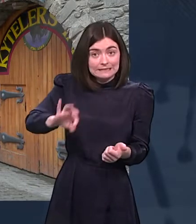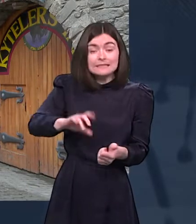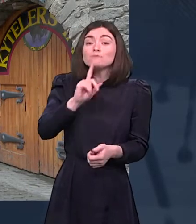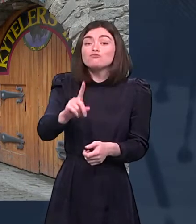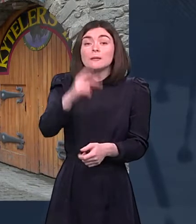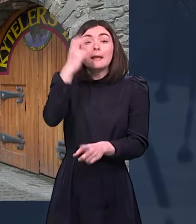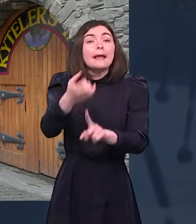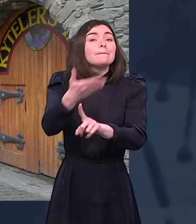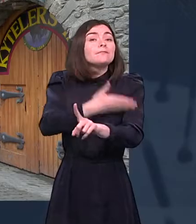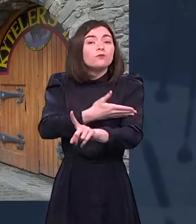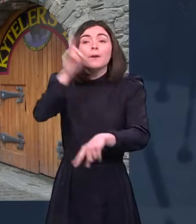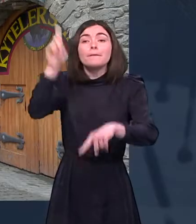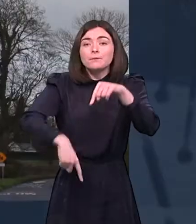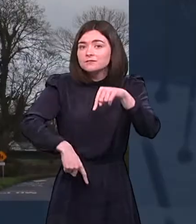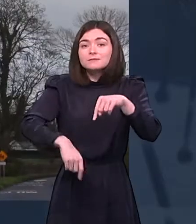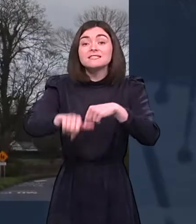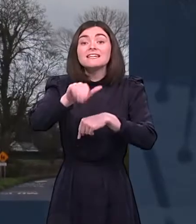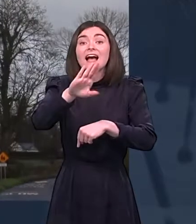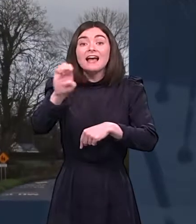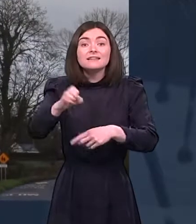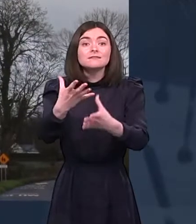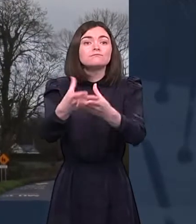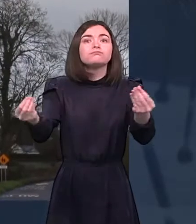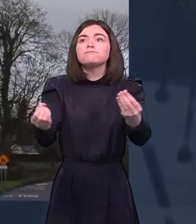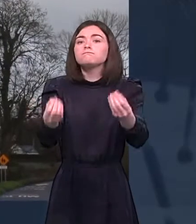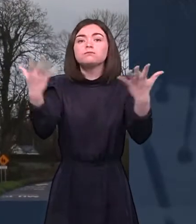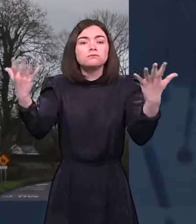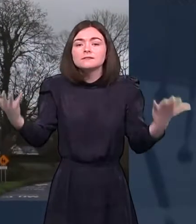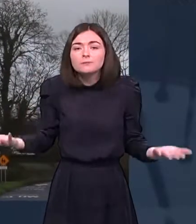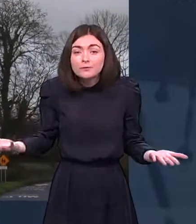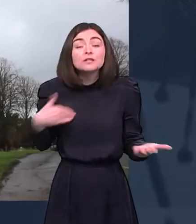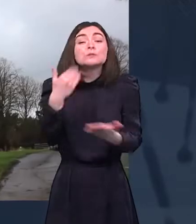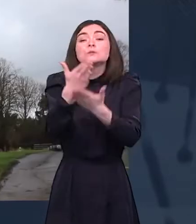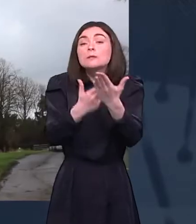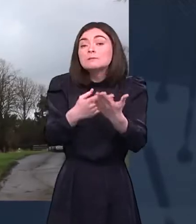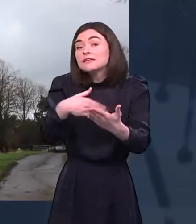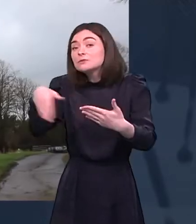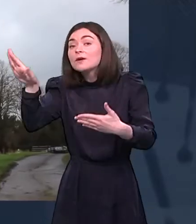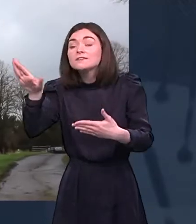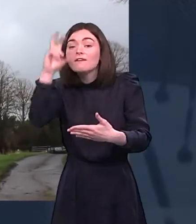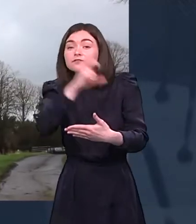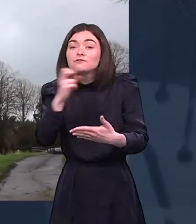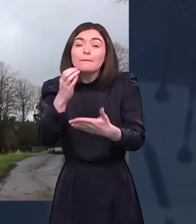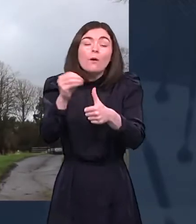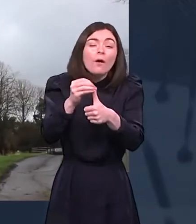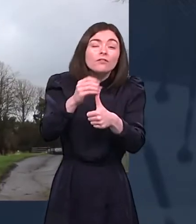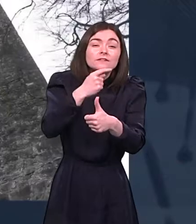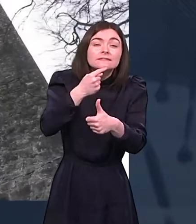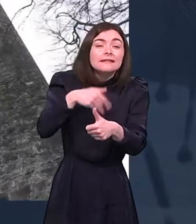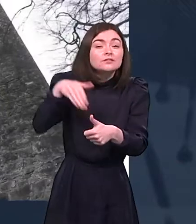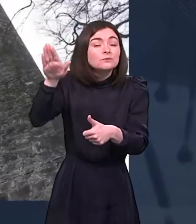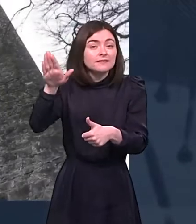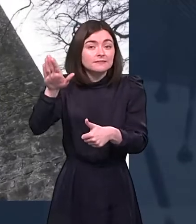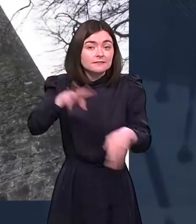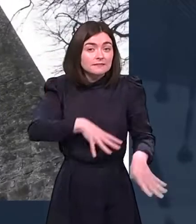issued, Alice disappeared. Some say she went to France, some say Scotland, and others say she lived out of years in